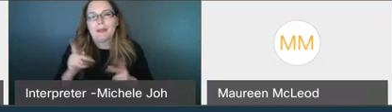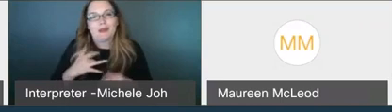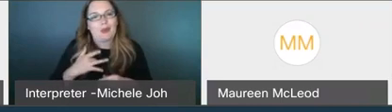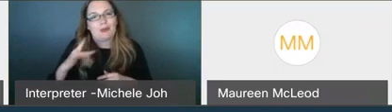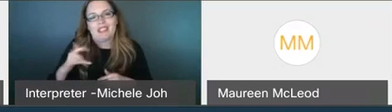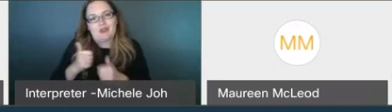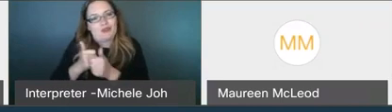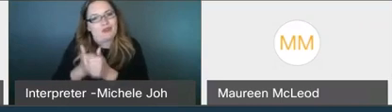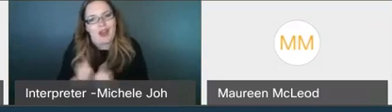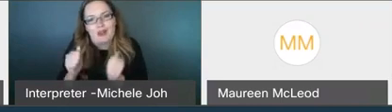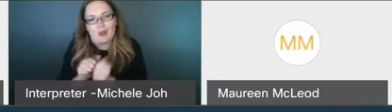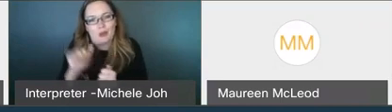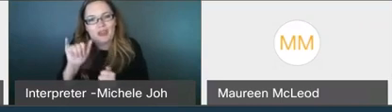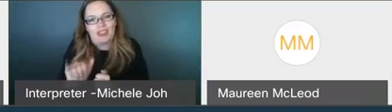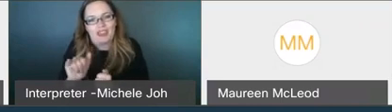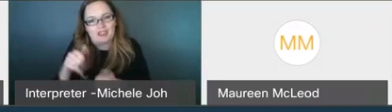I mentioned to you.